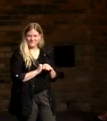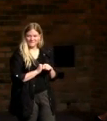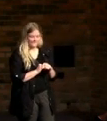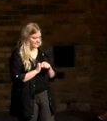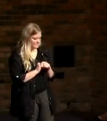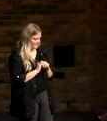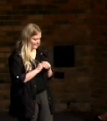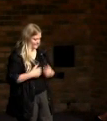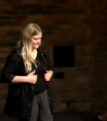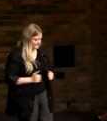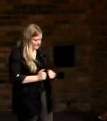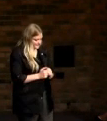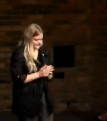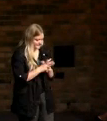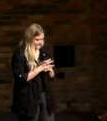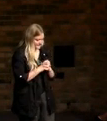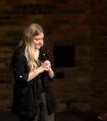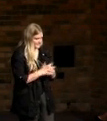Bless you.